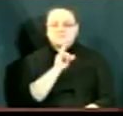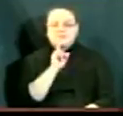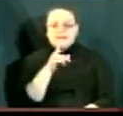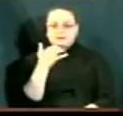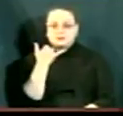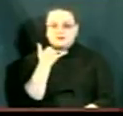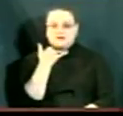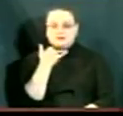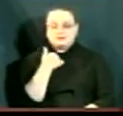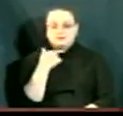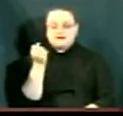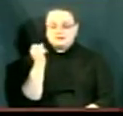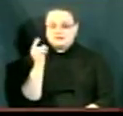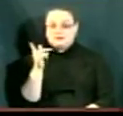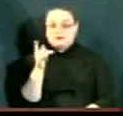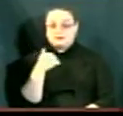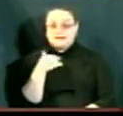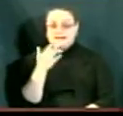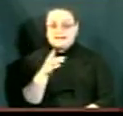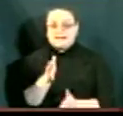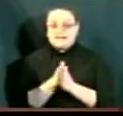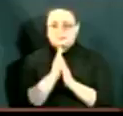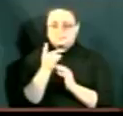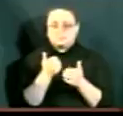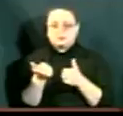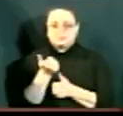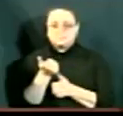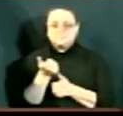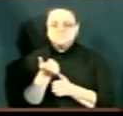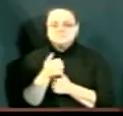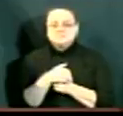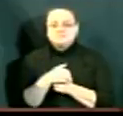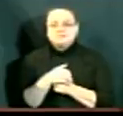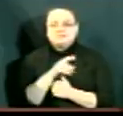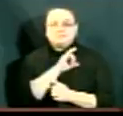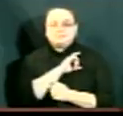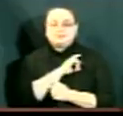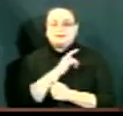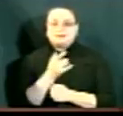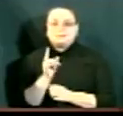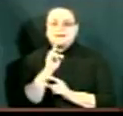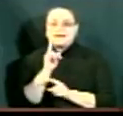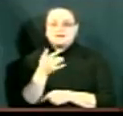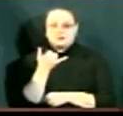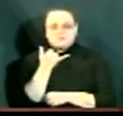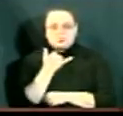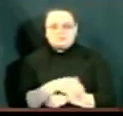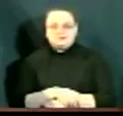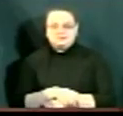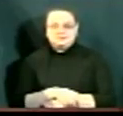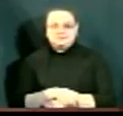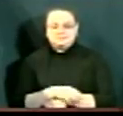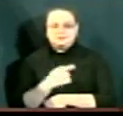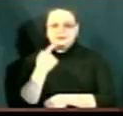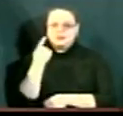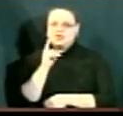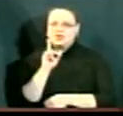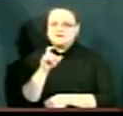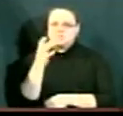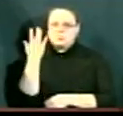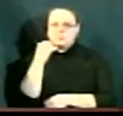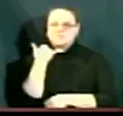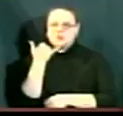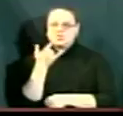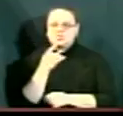phone. I was surprised that I asked for an administrator and a policeman answered the phone. He asked why I was calling the school,